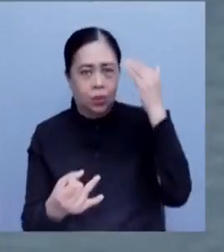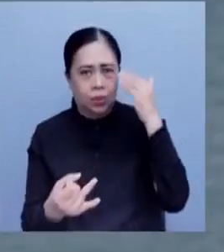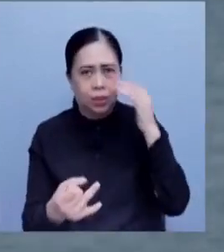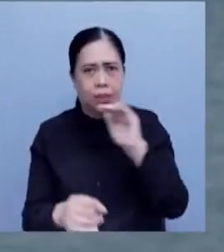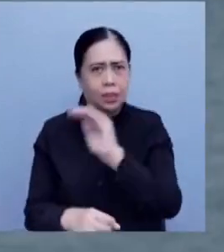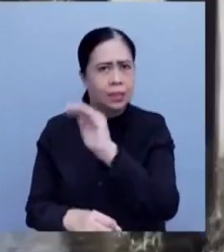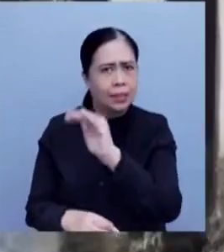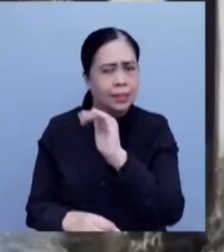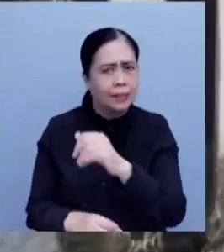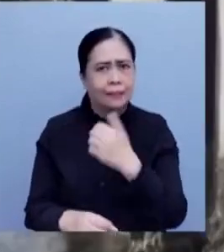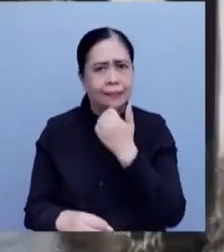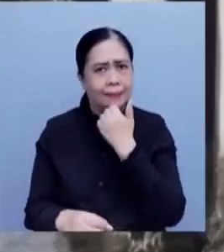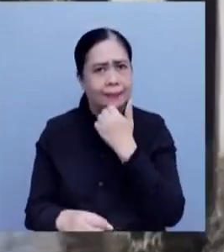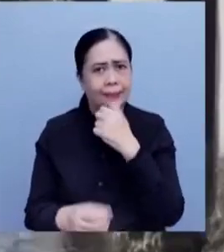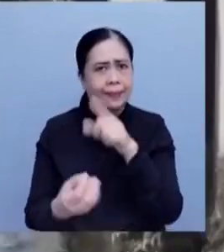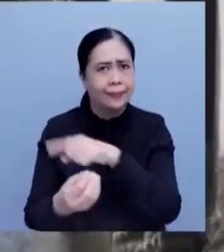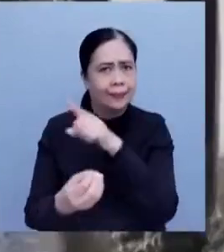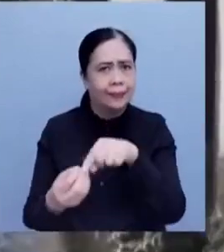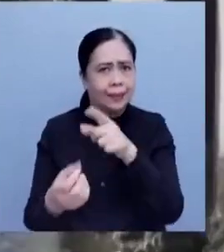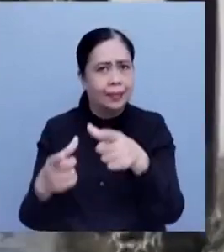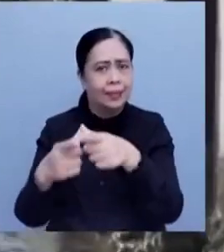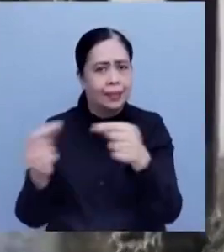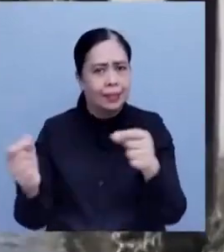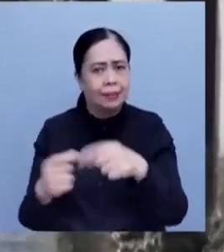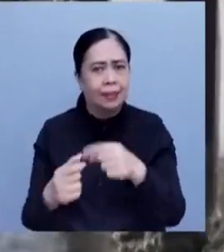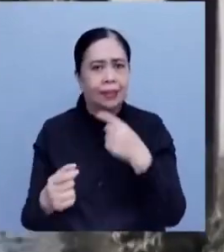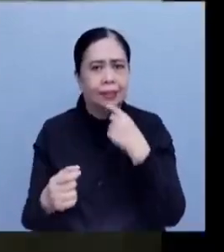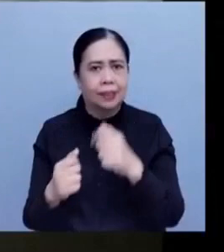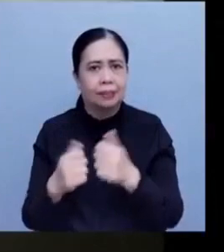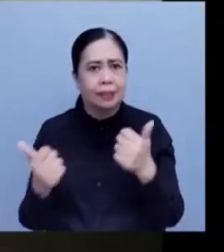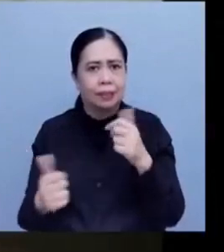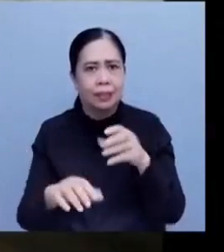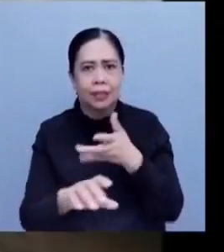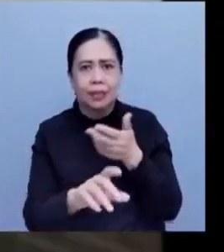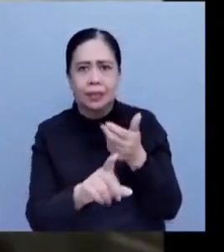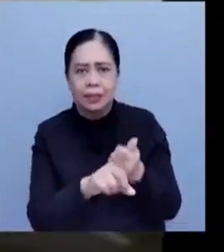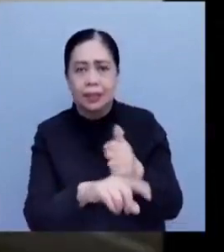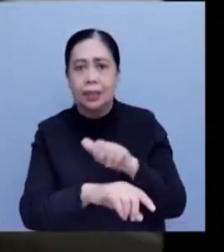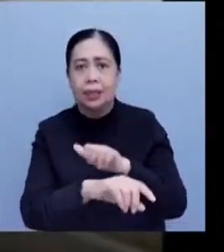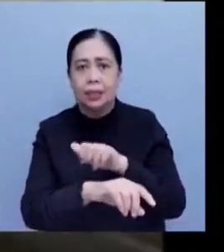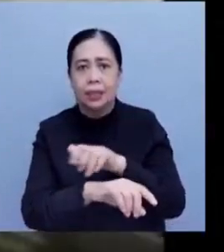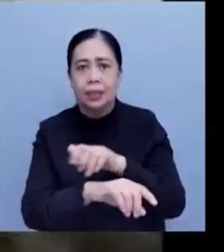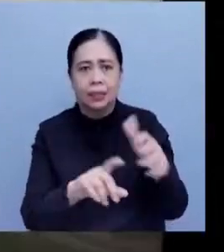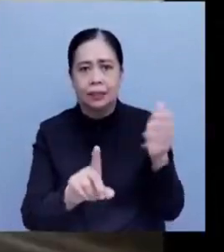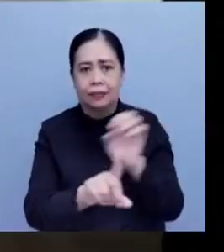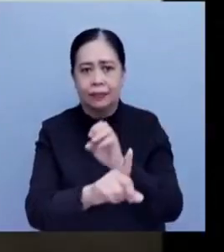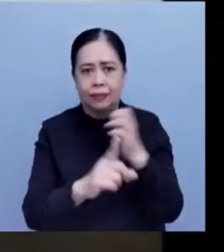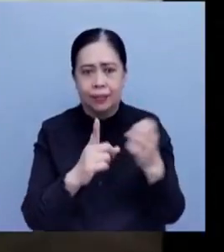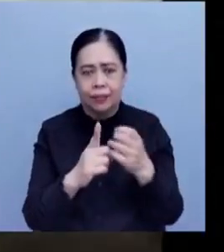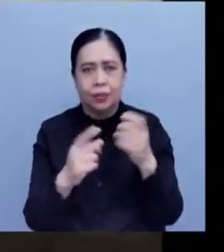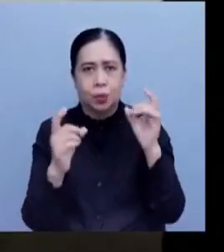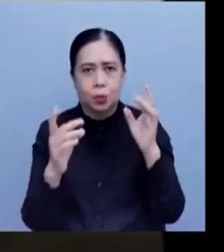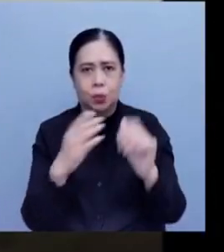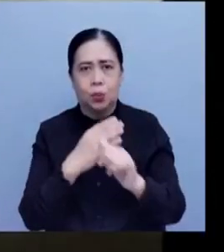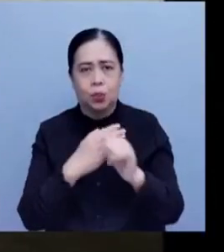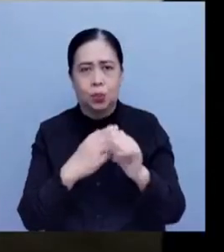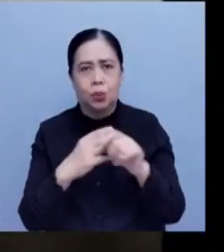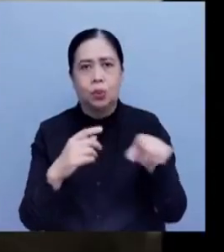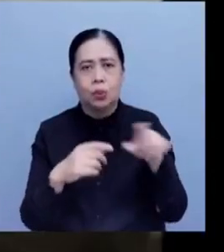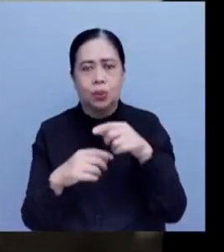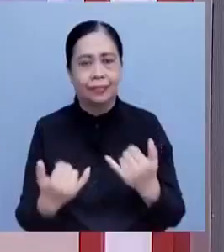strong opposition to Japan's move, citing possible environmental effects and the danger it poses to public